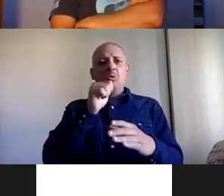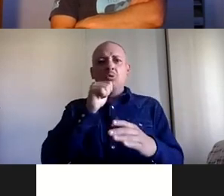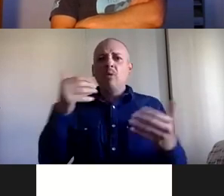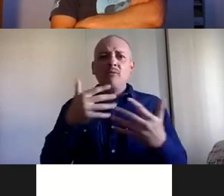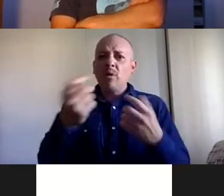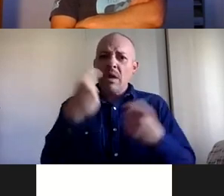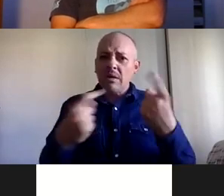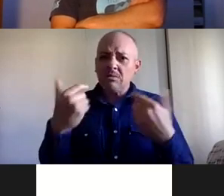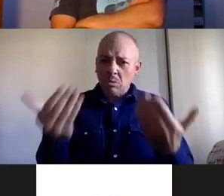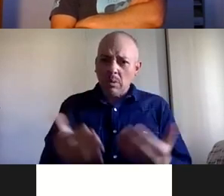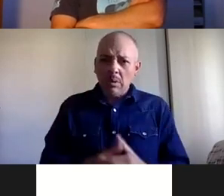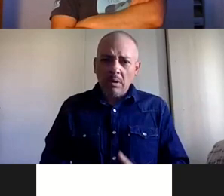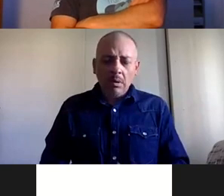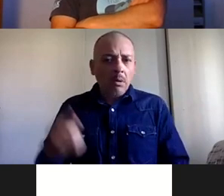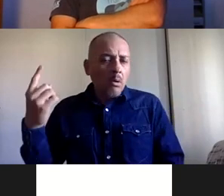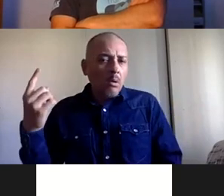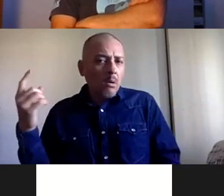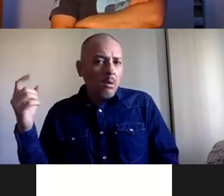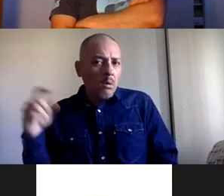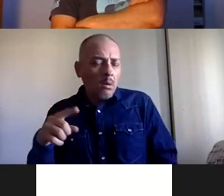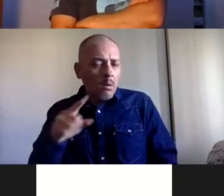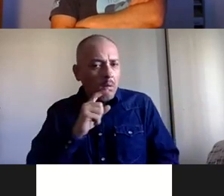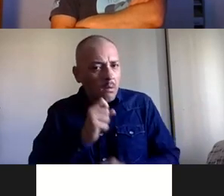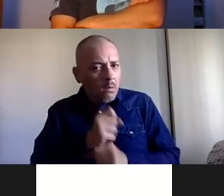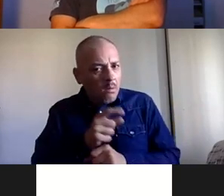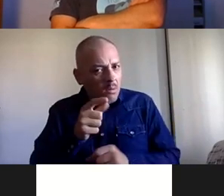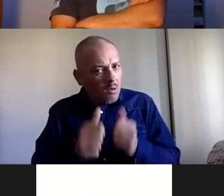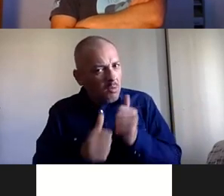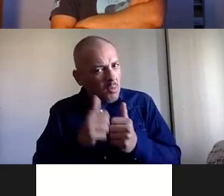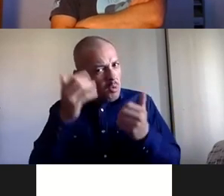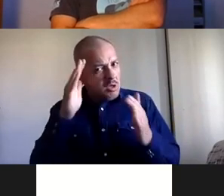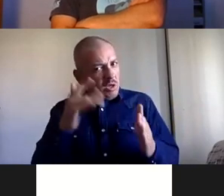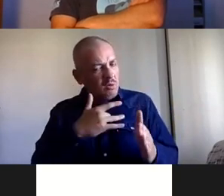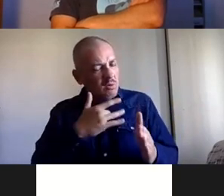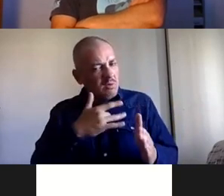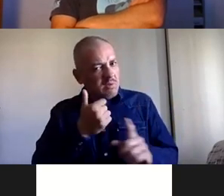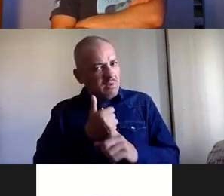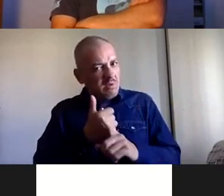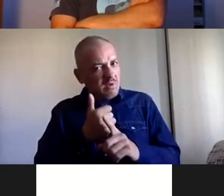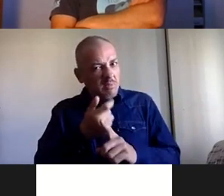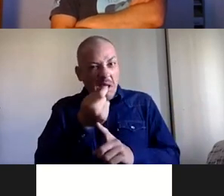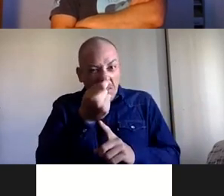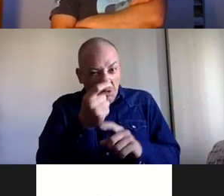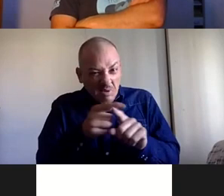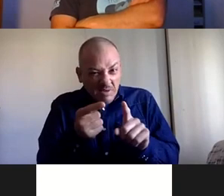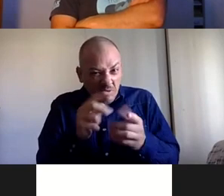questions. So is there, like, in the most general sense, a very slight difference between the